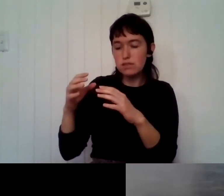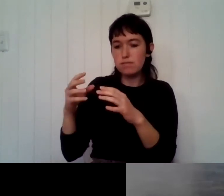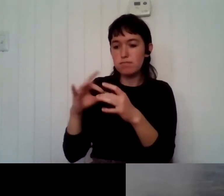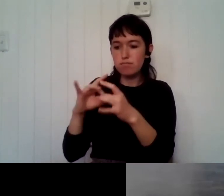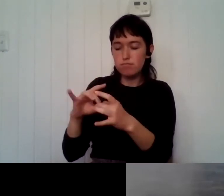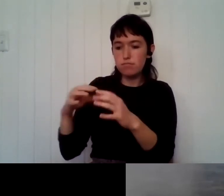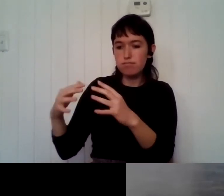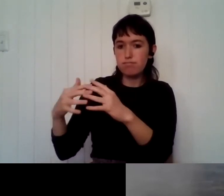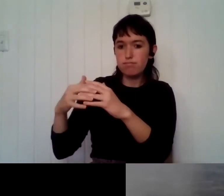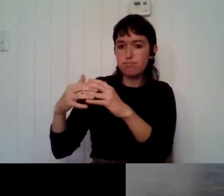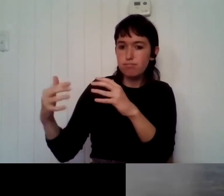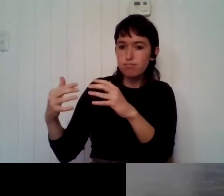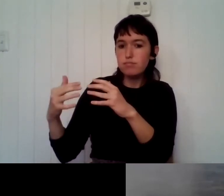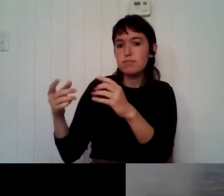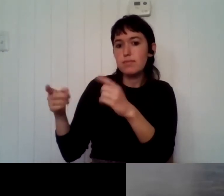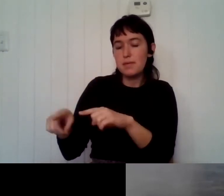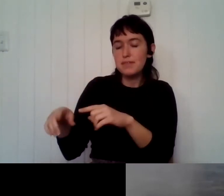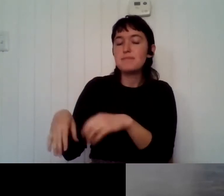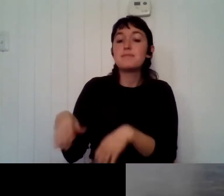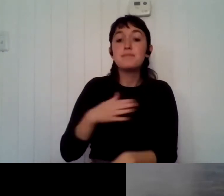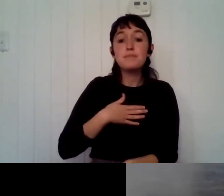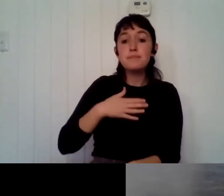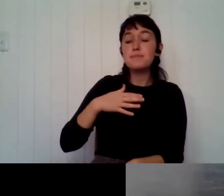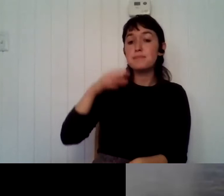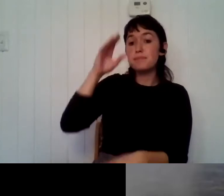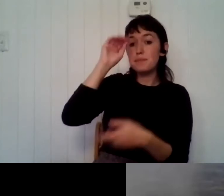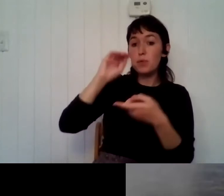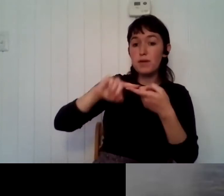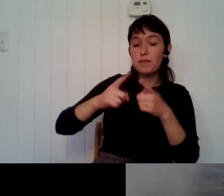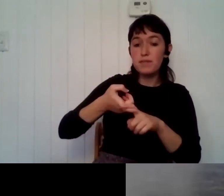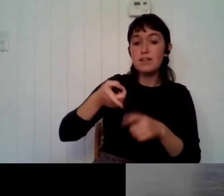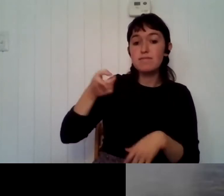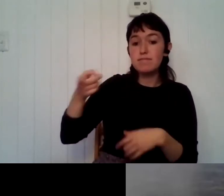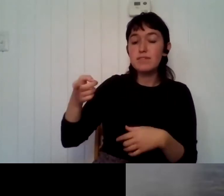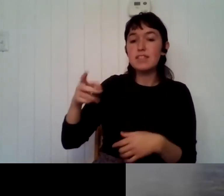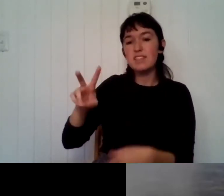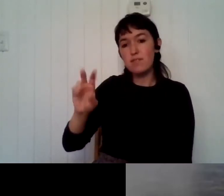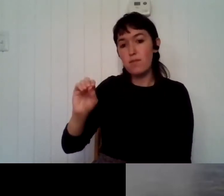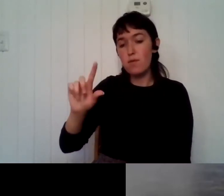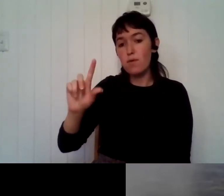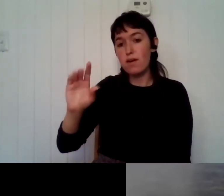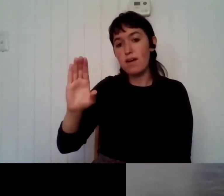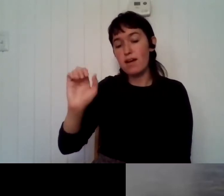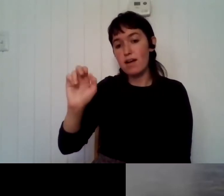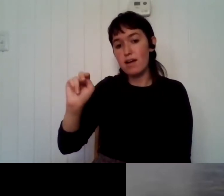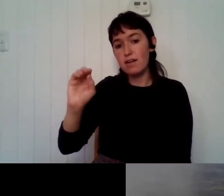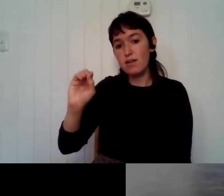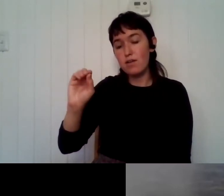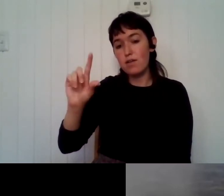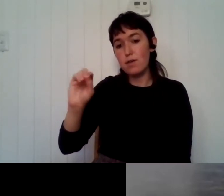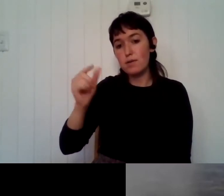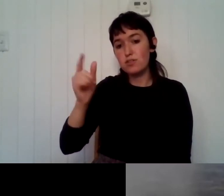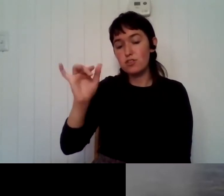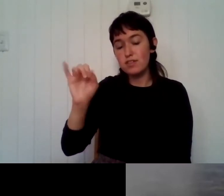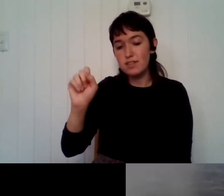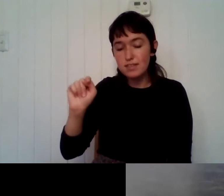eruptions. My boyfriend, actually, who is also kind of a volcanologist, a geophysicist, he did